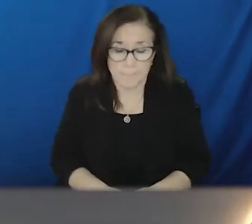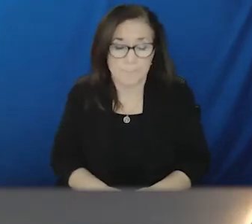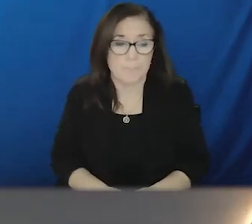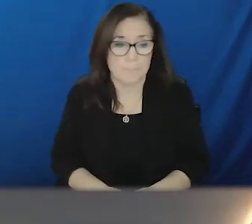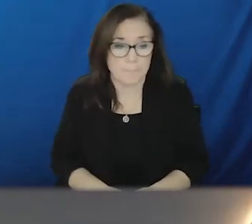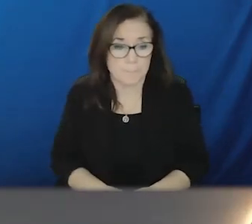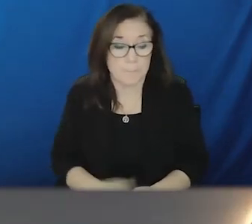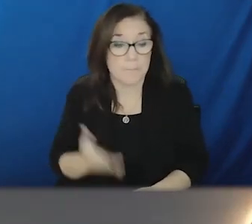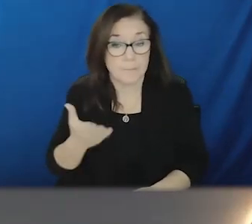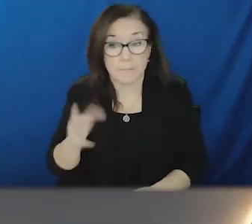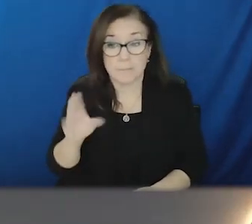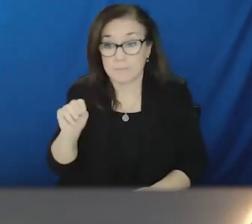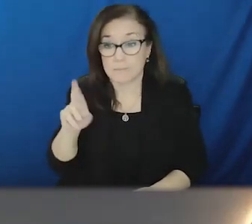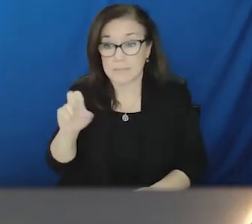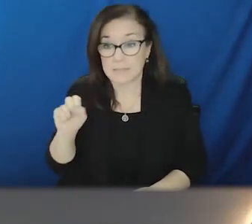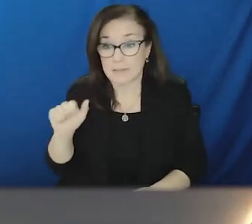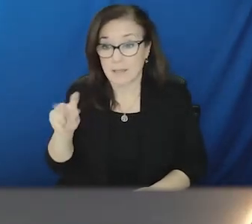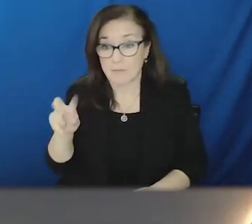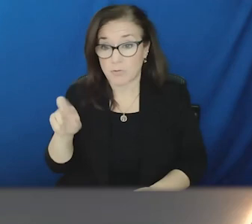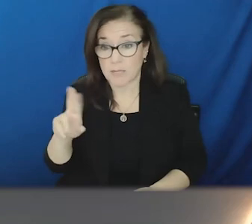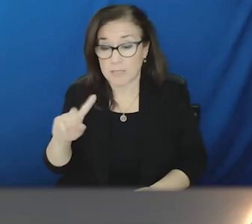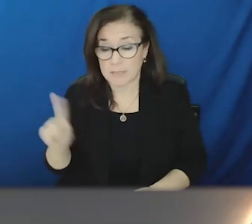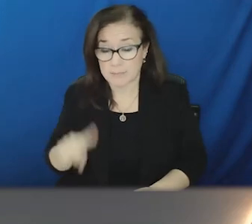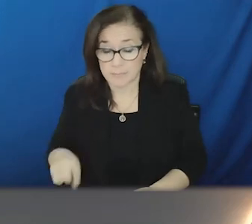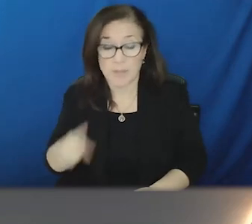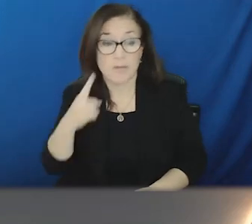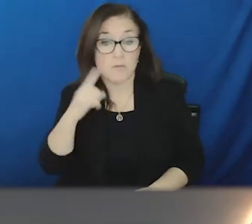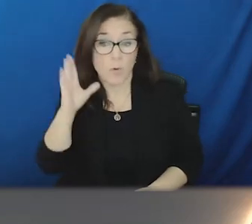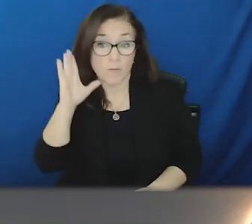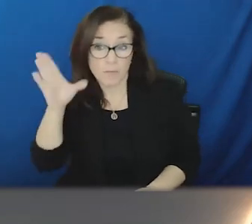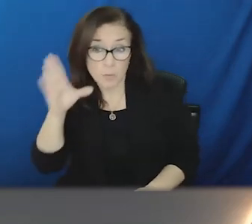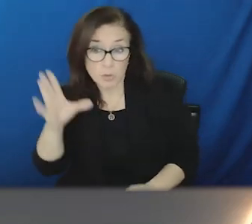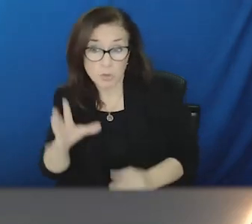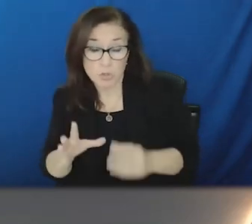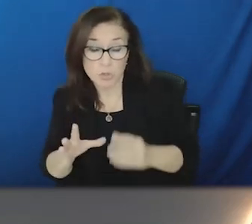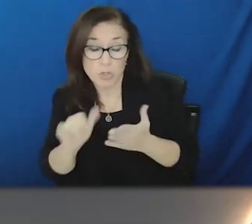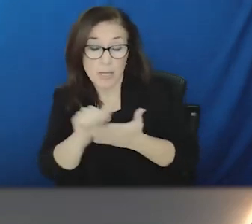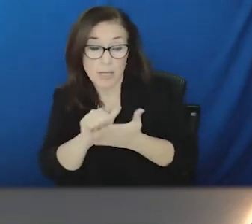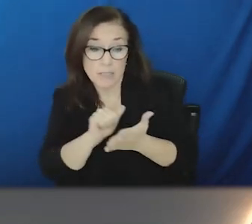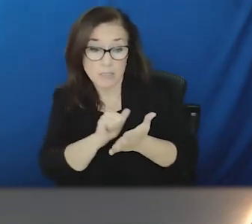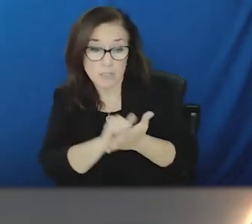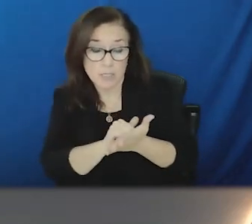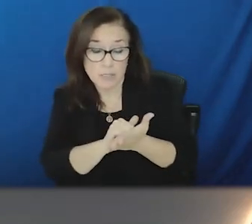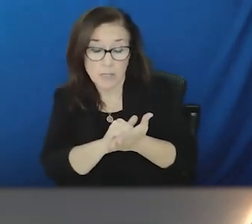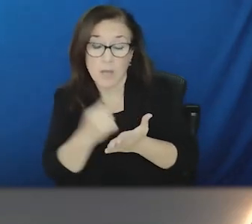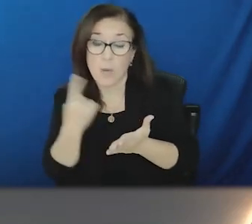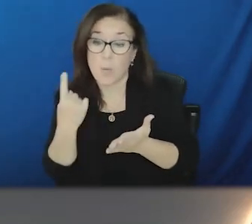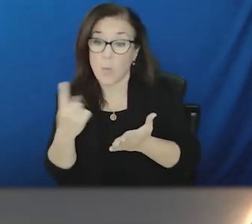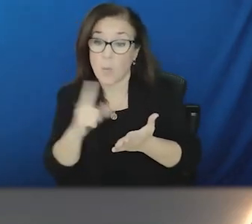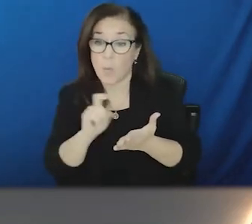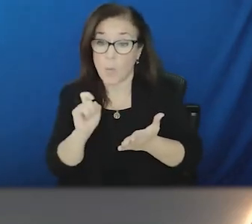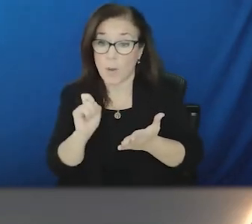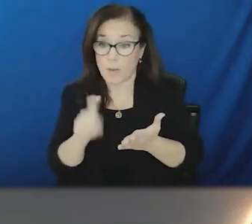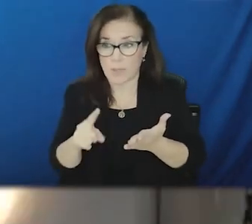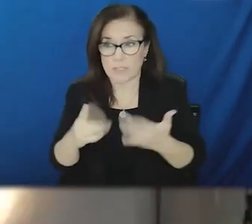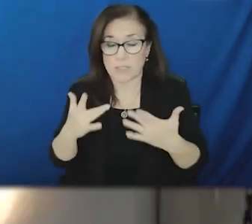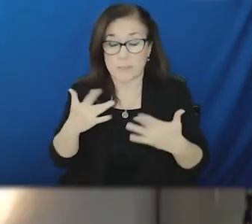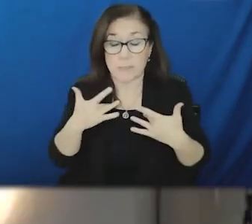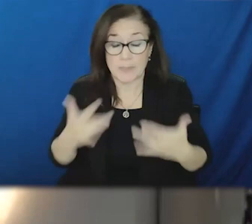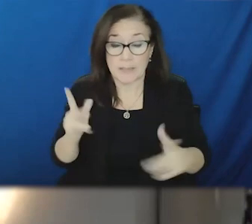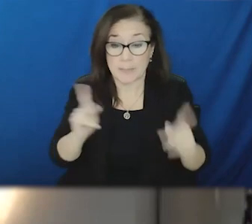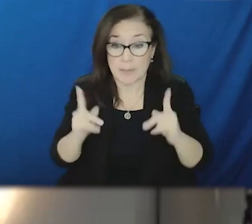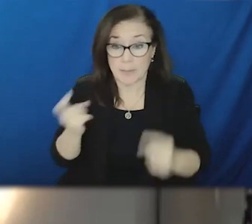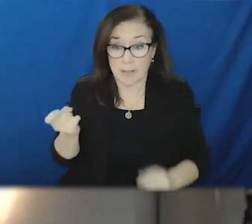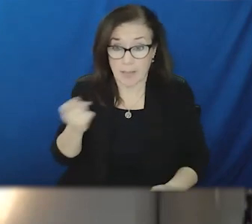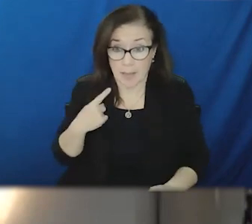Yes, Ms. Alvarez. For a future agenda item, and one of the questions I get quite often and I don't have